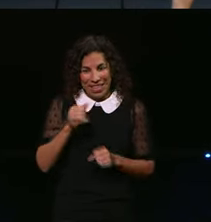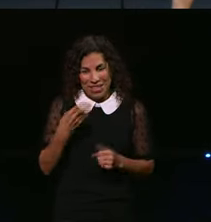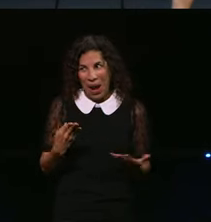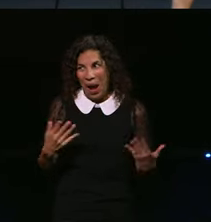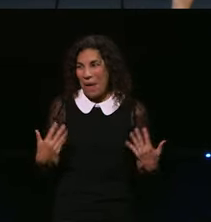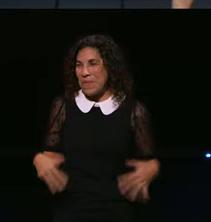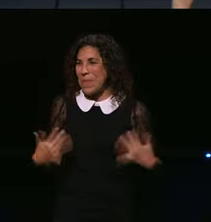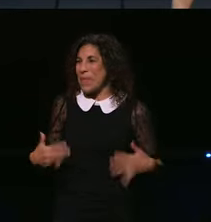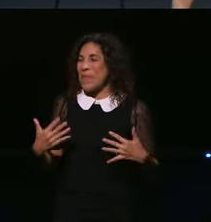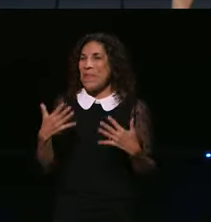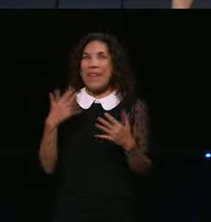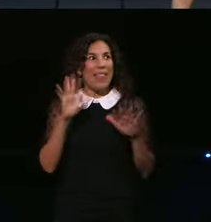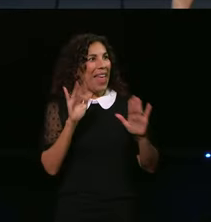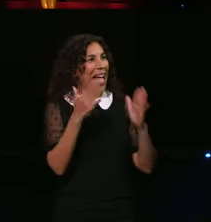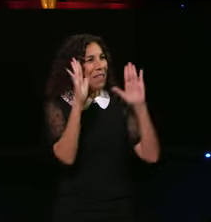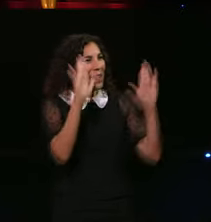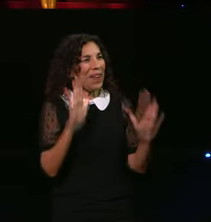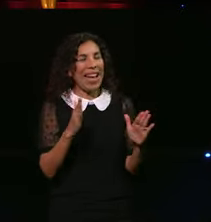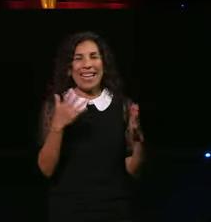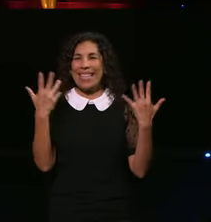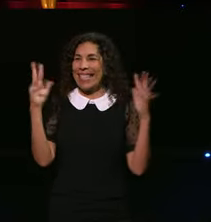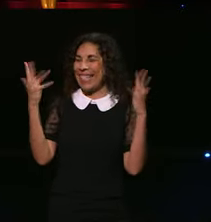that great?